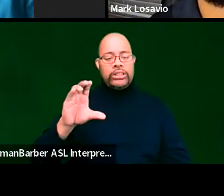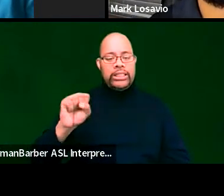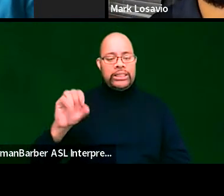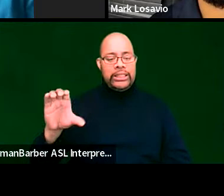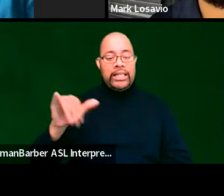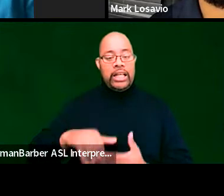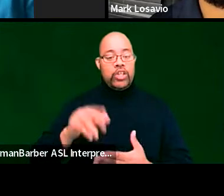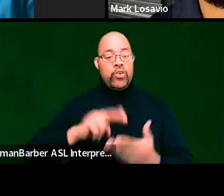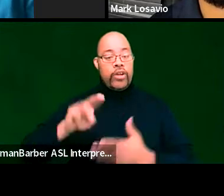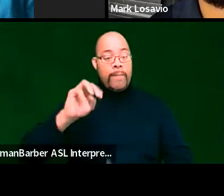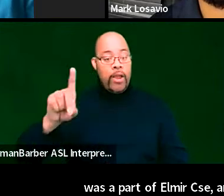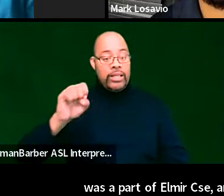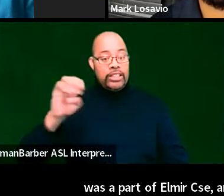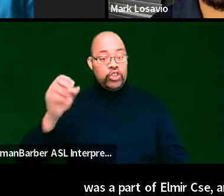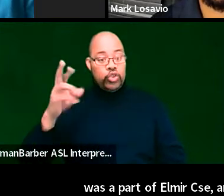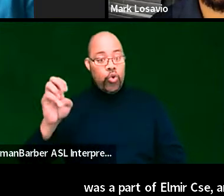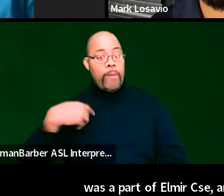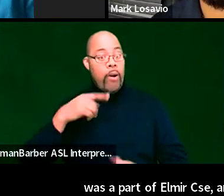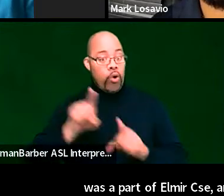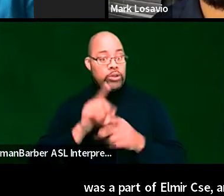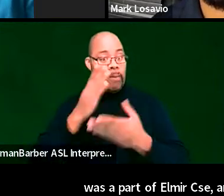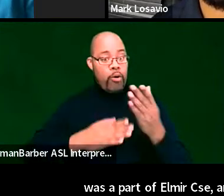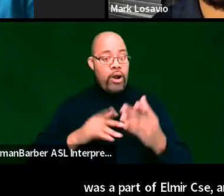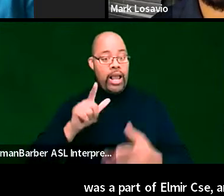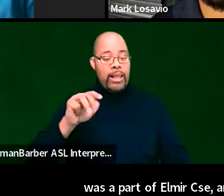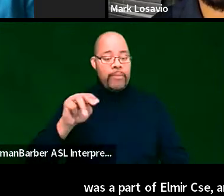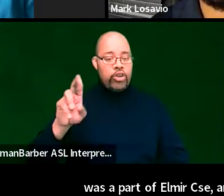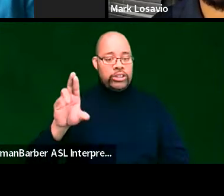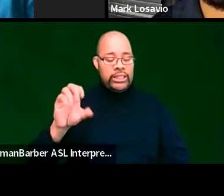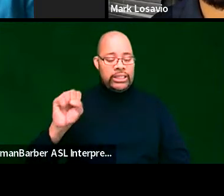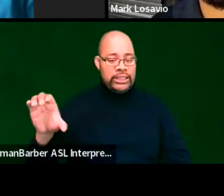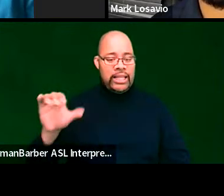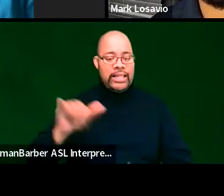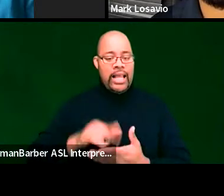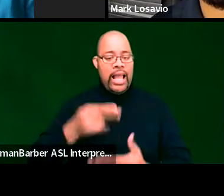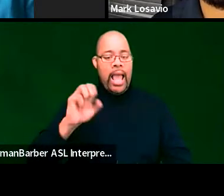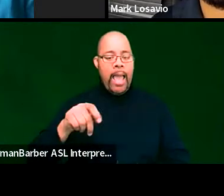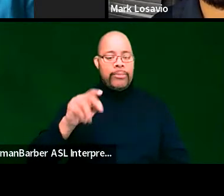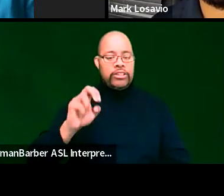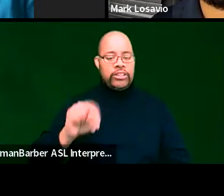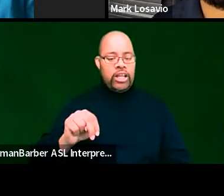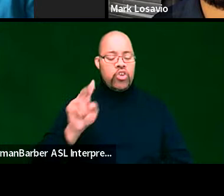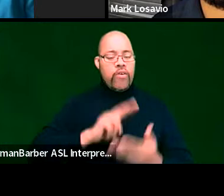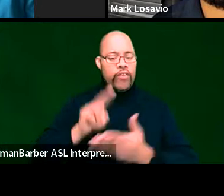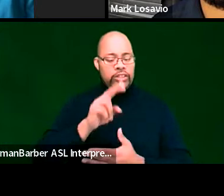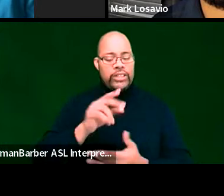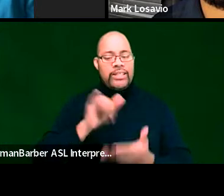University of Maryland Eastern Shore, but I was also a part of LMR CSC, and that was at Hampton University.